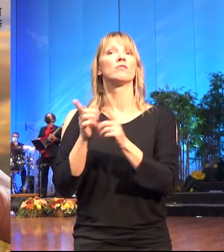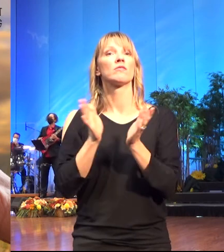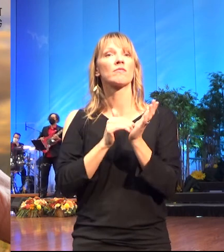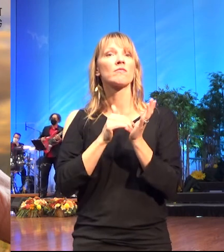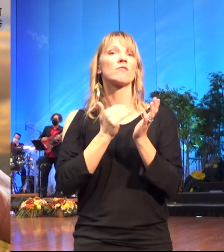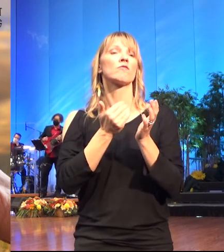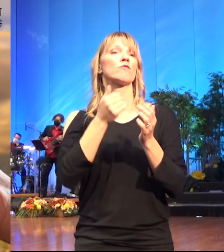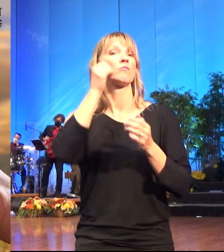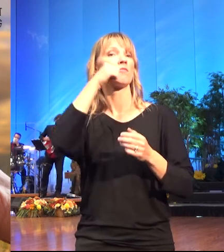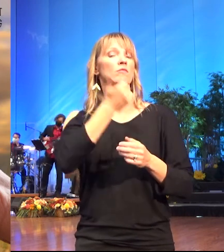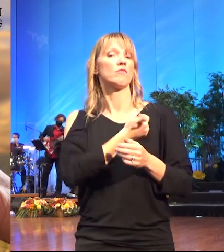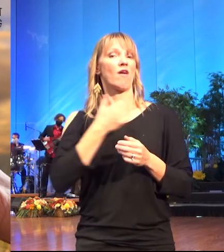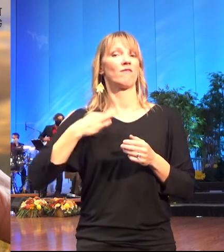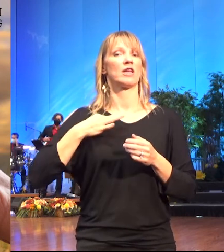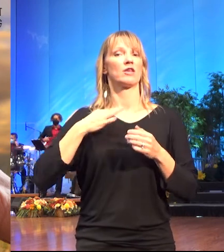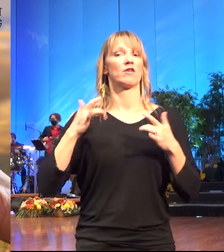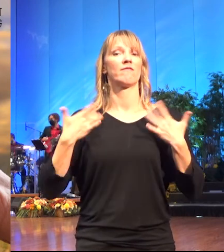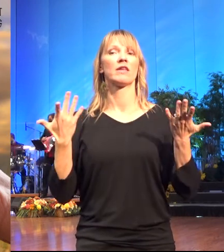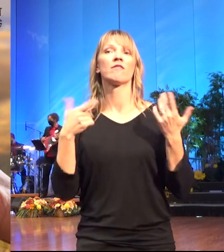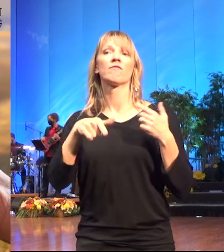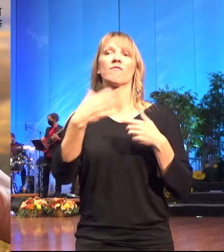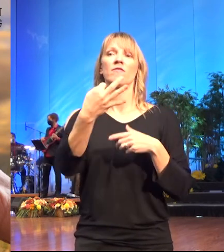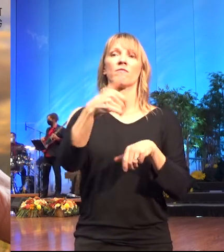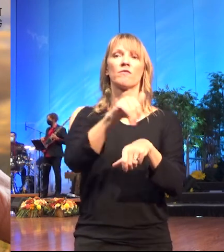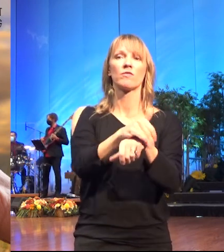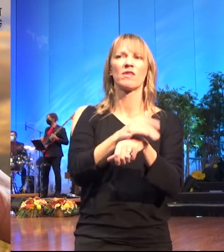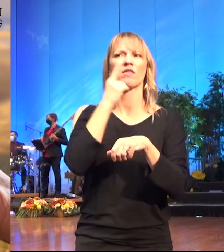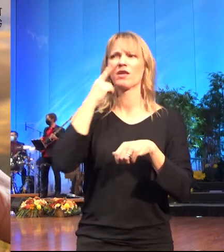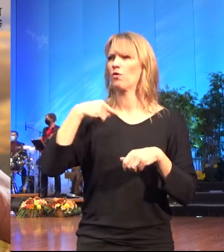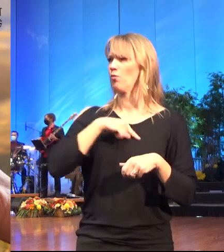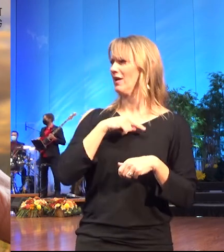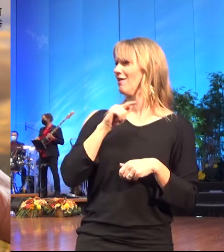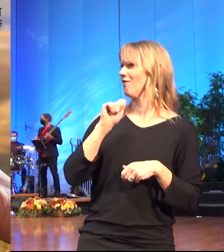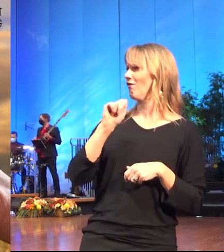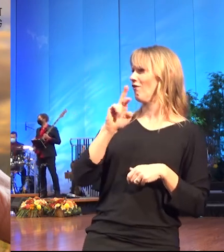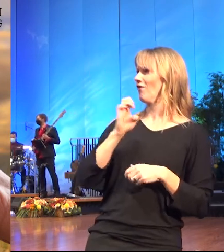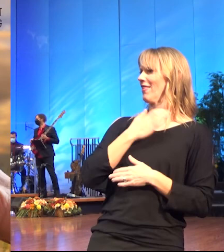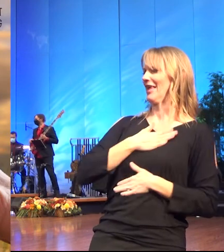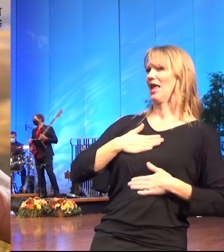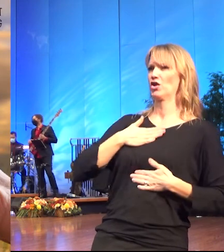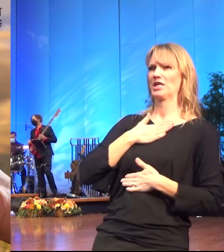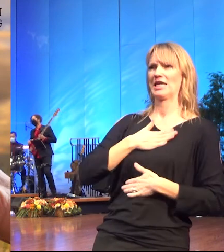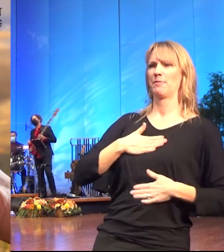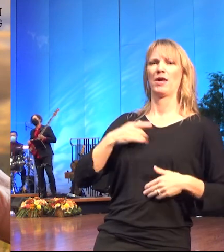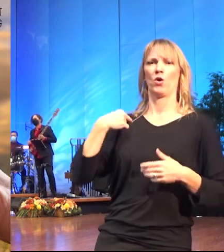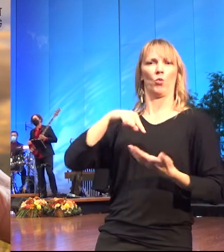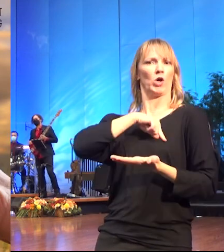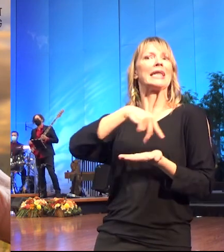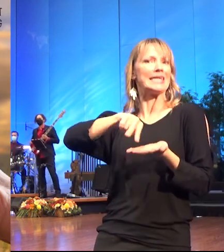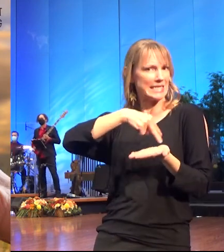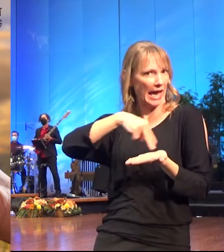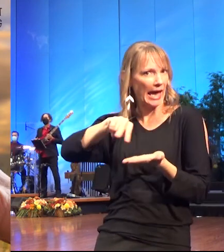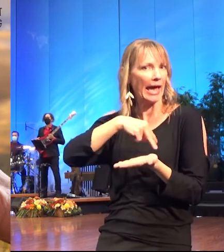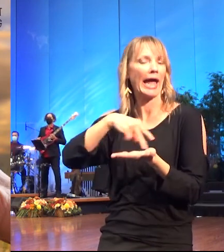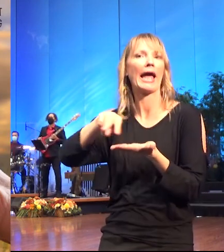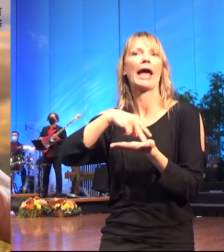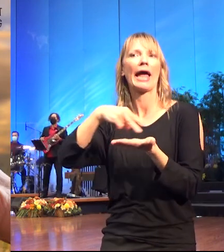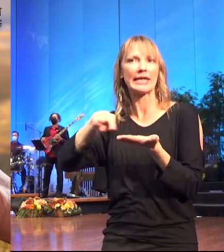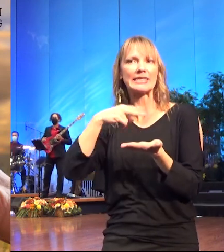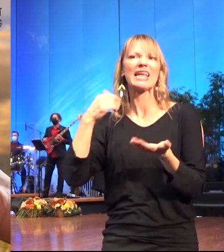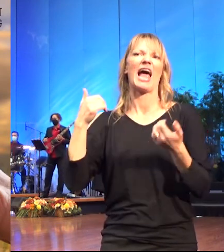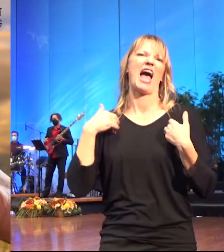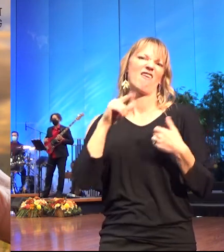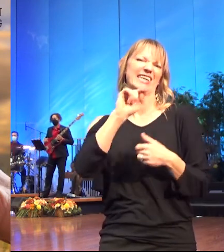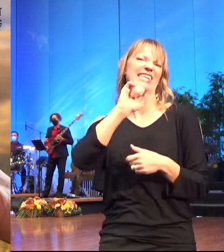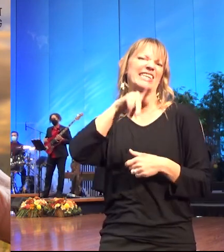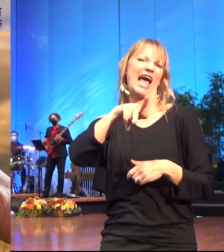We've been working on it for weeks, so you'll want to be there. So volunteers, come and let us acknowledge you, okay? This Wednesday night, I'll be